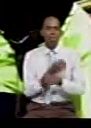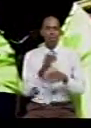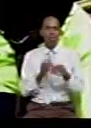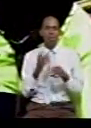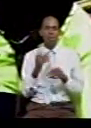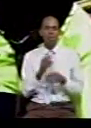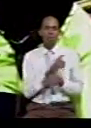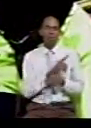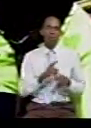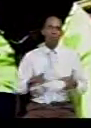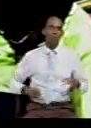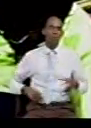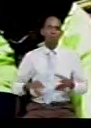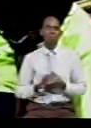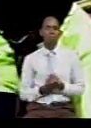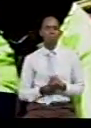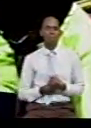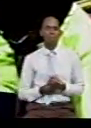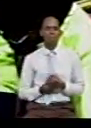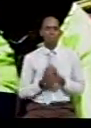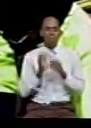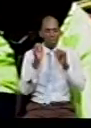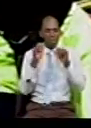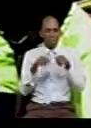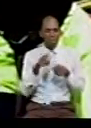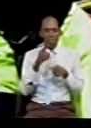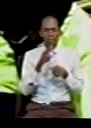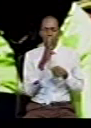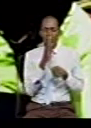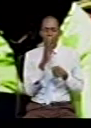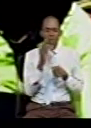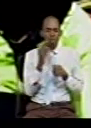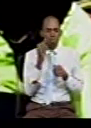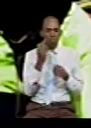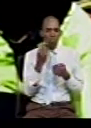Lord. Can you be weak in the Lord?